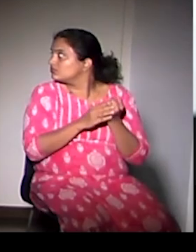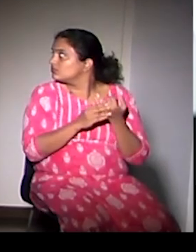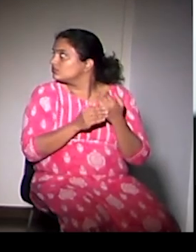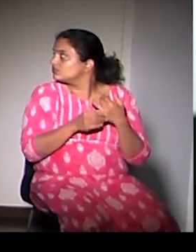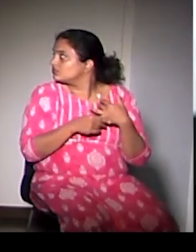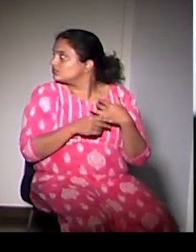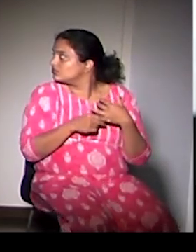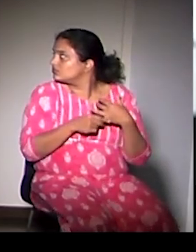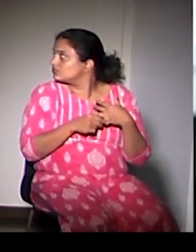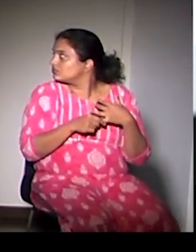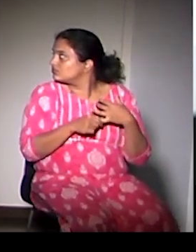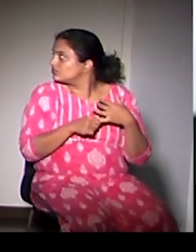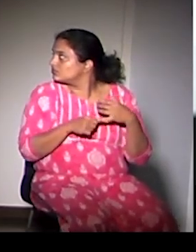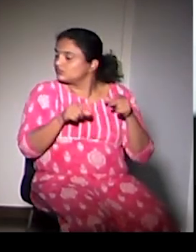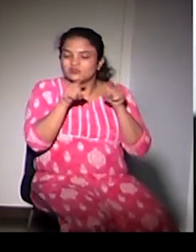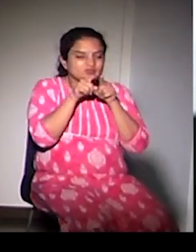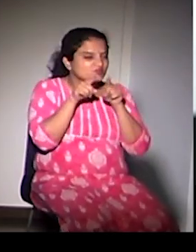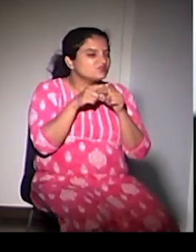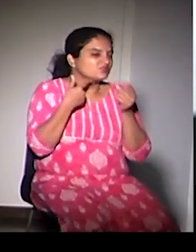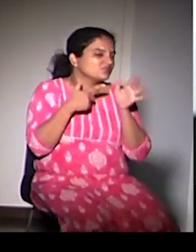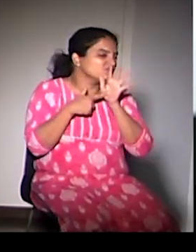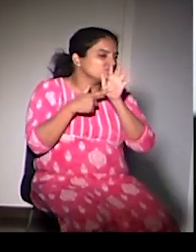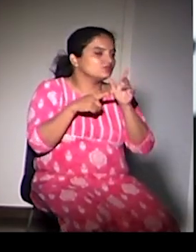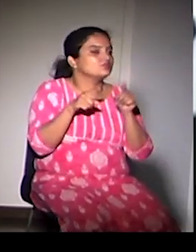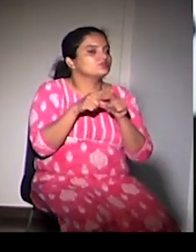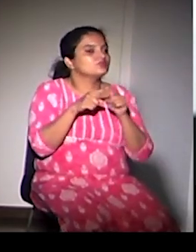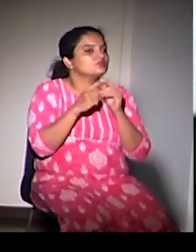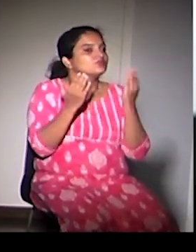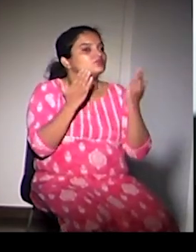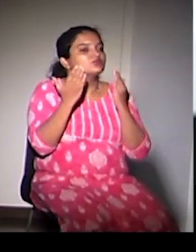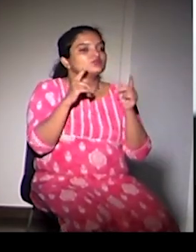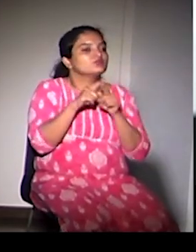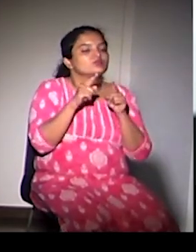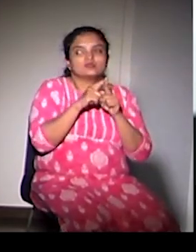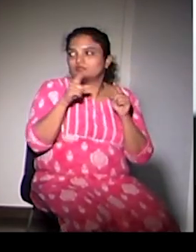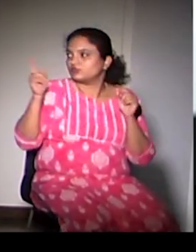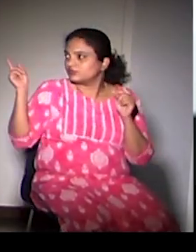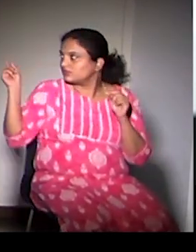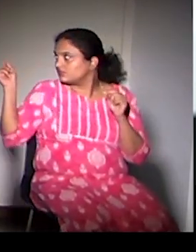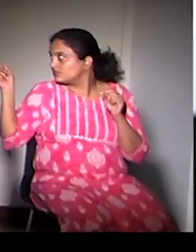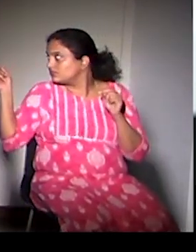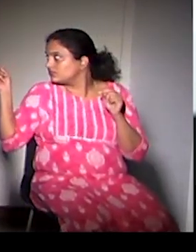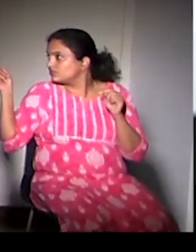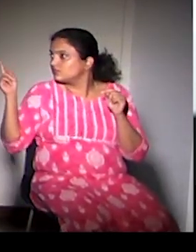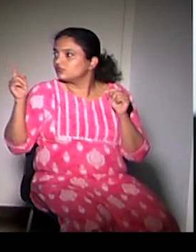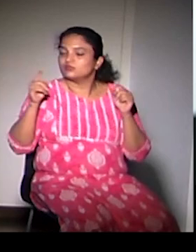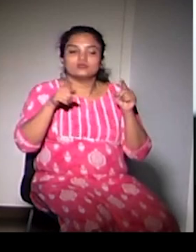And just to show you the comparison, this is from the